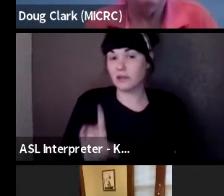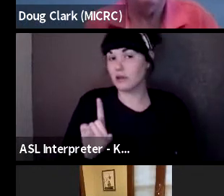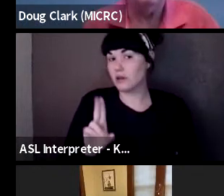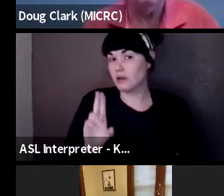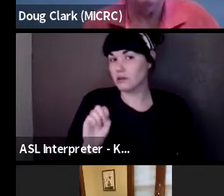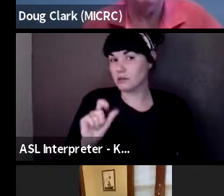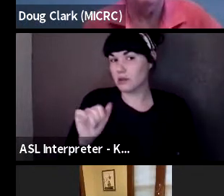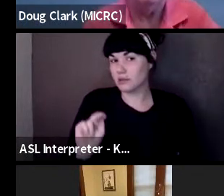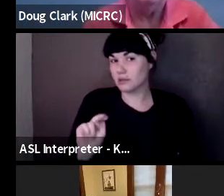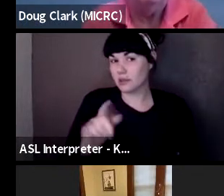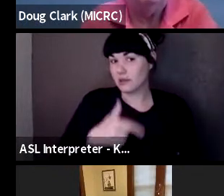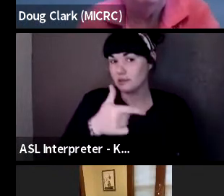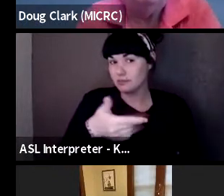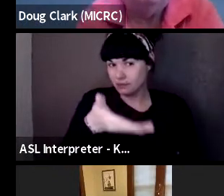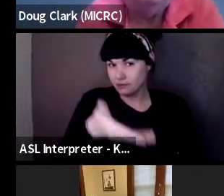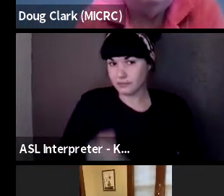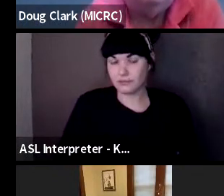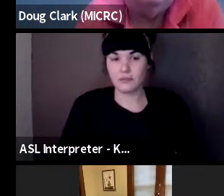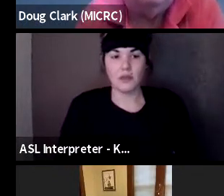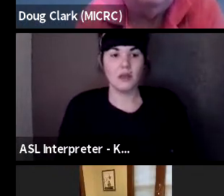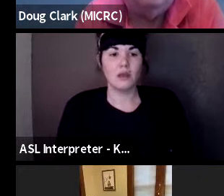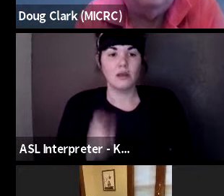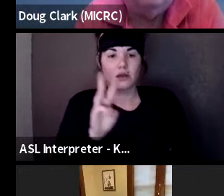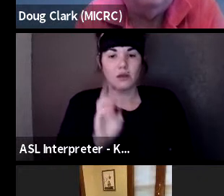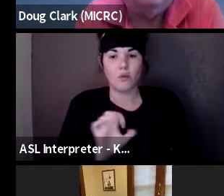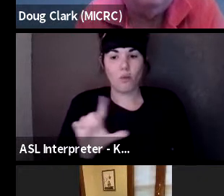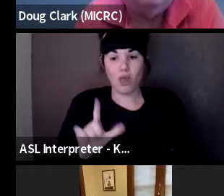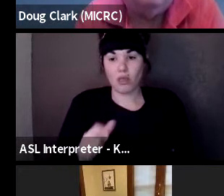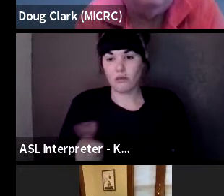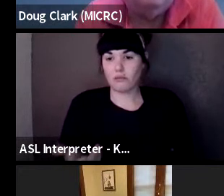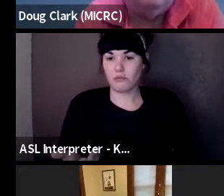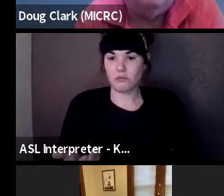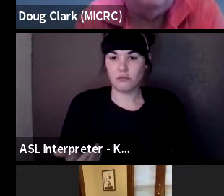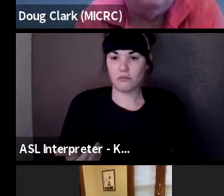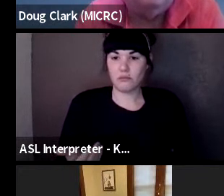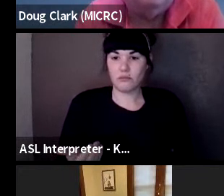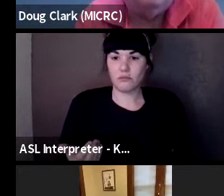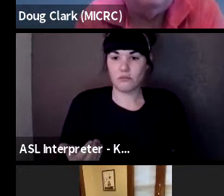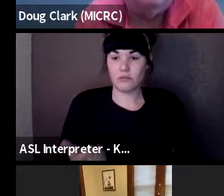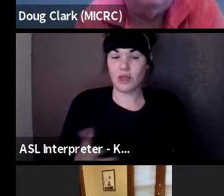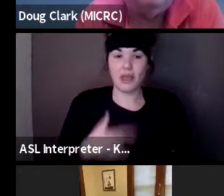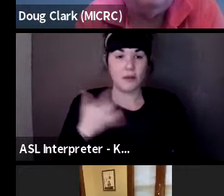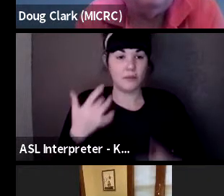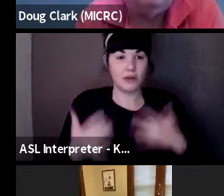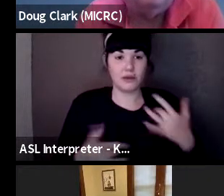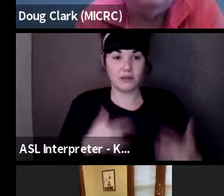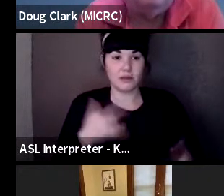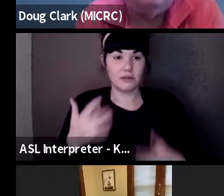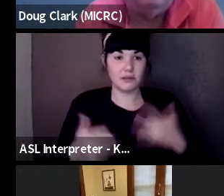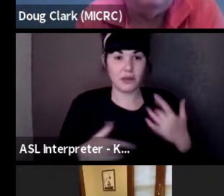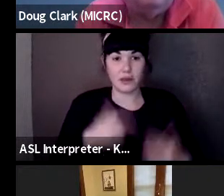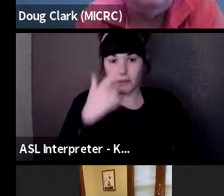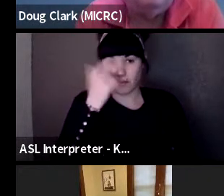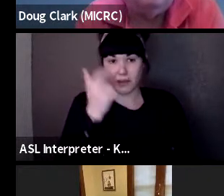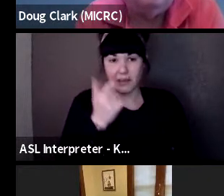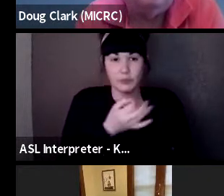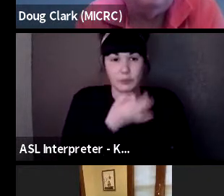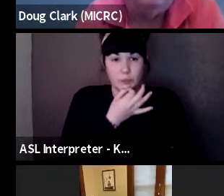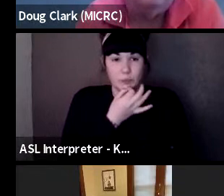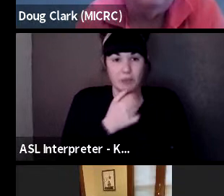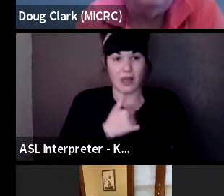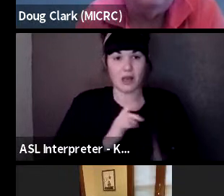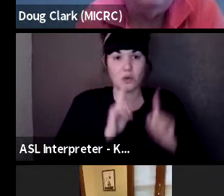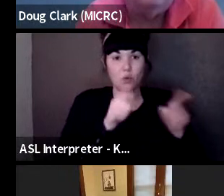Well, I am excited to go to in the immediate future, going to the